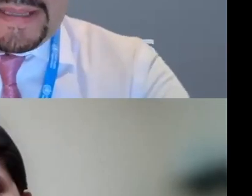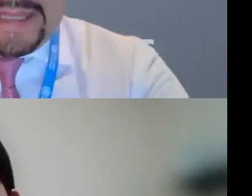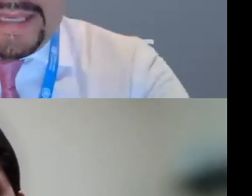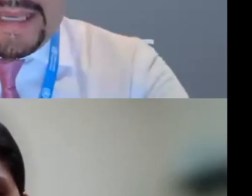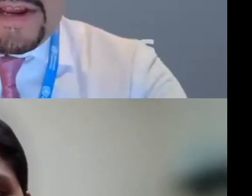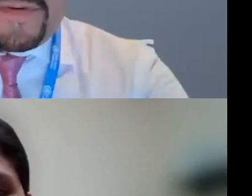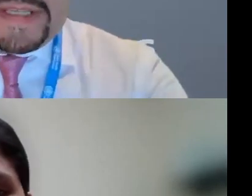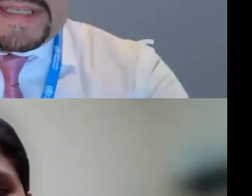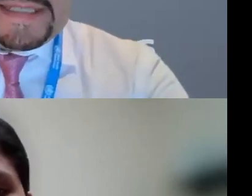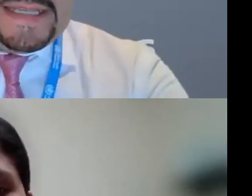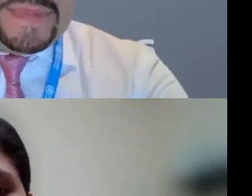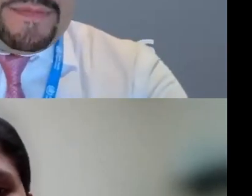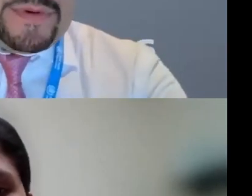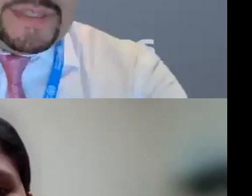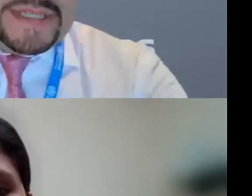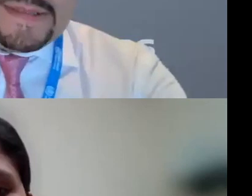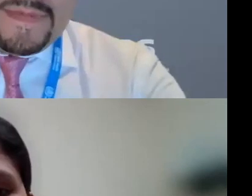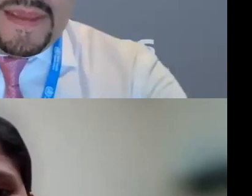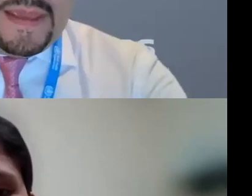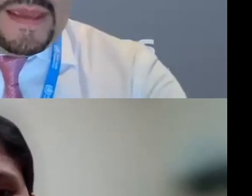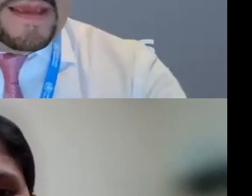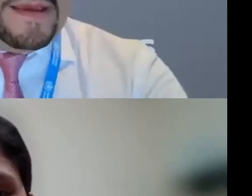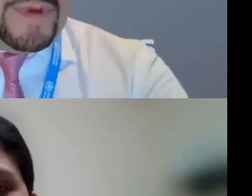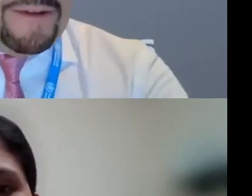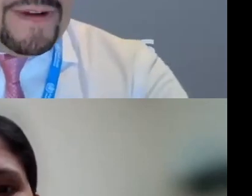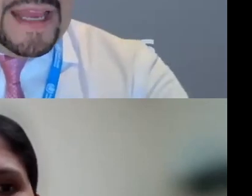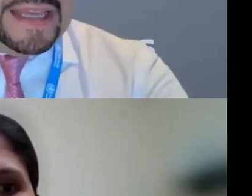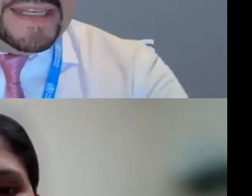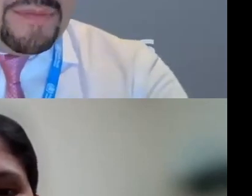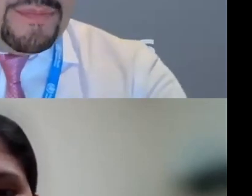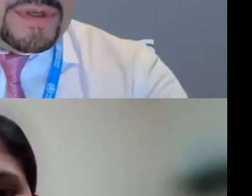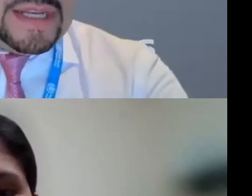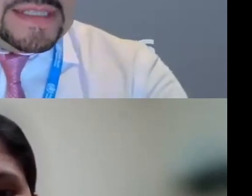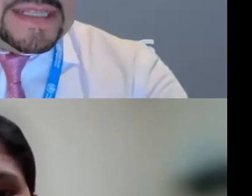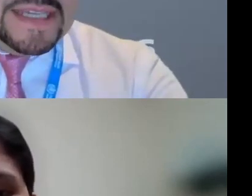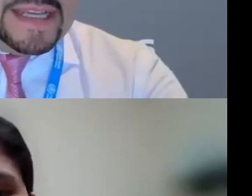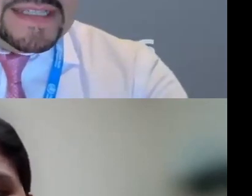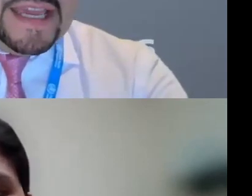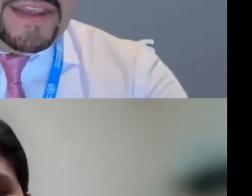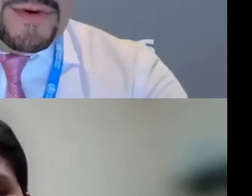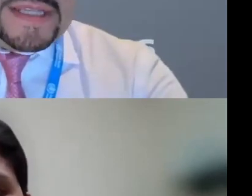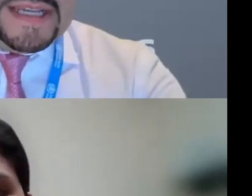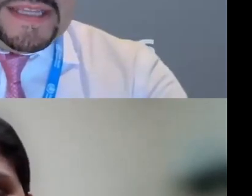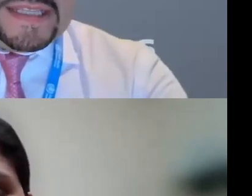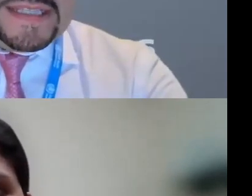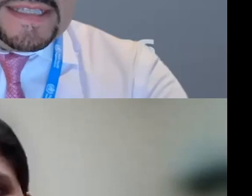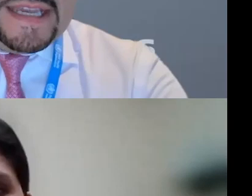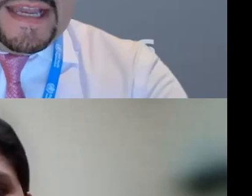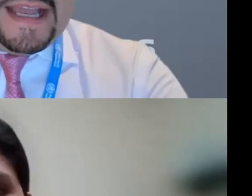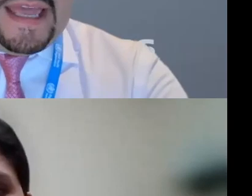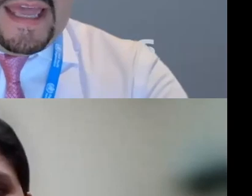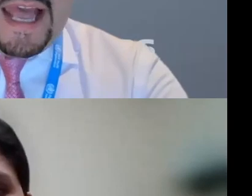systematic risk assessment process. We have highlighted the importance that cities and urban